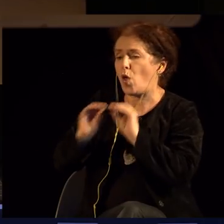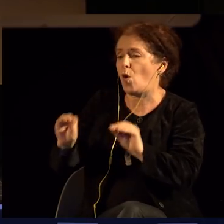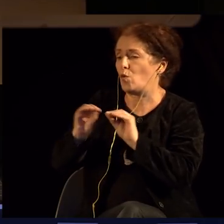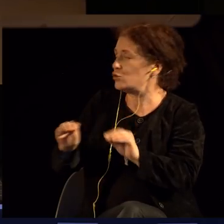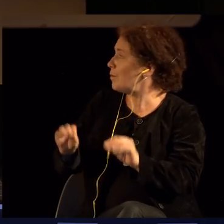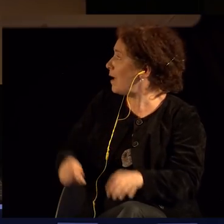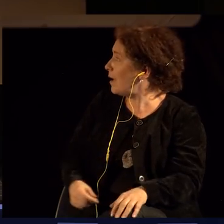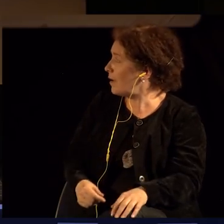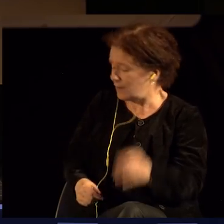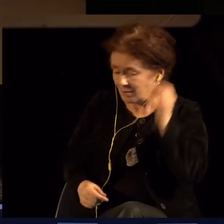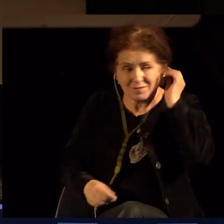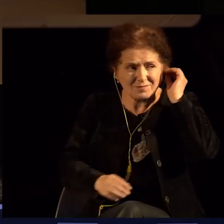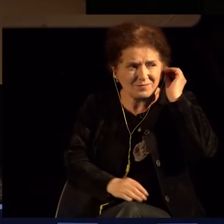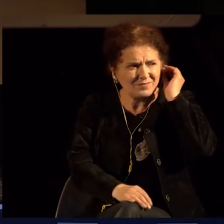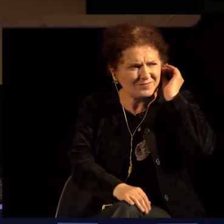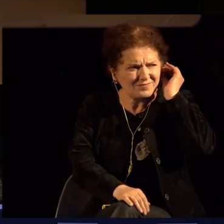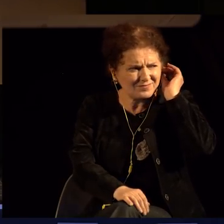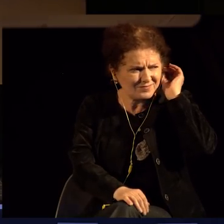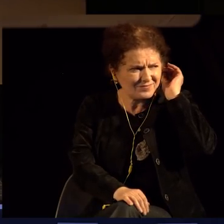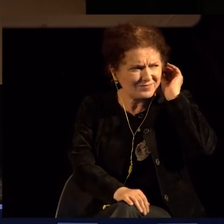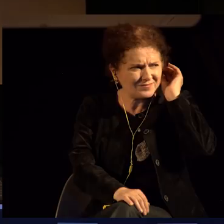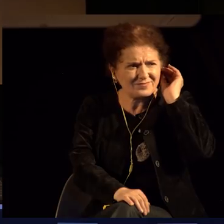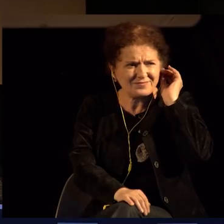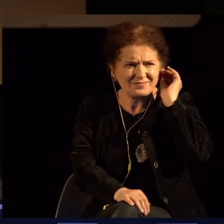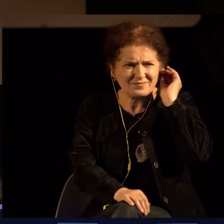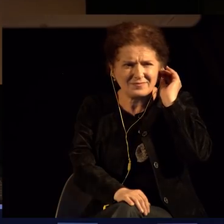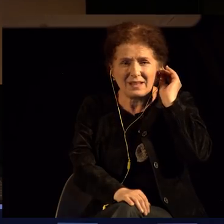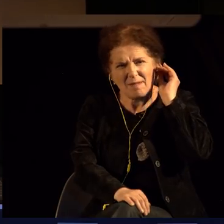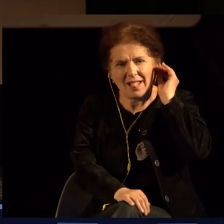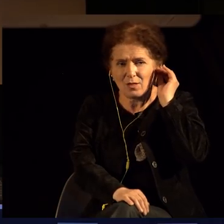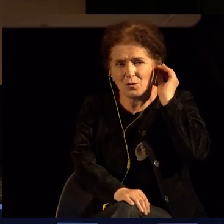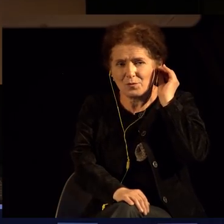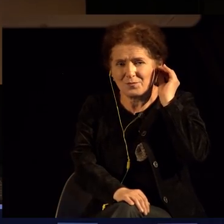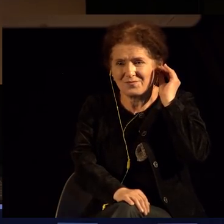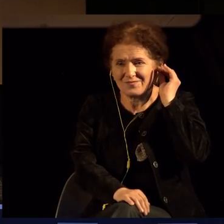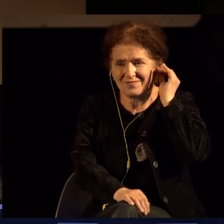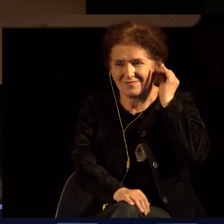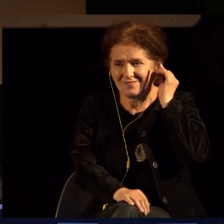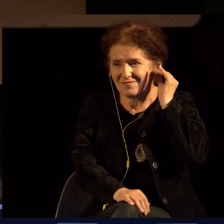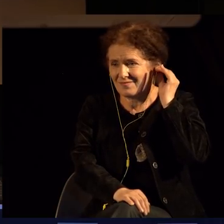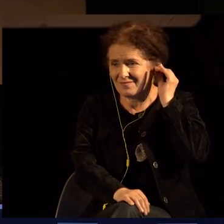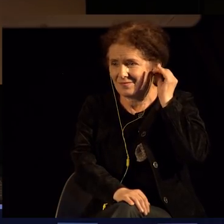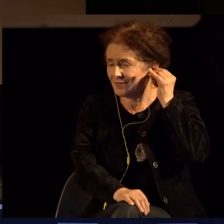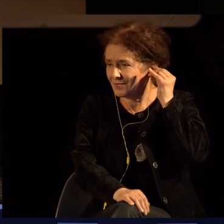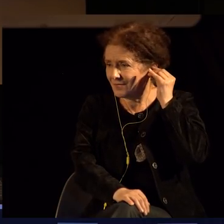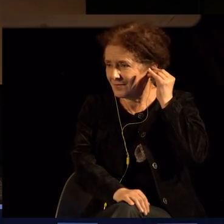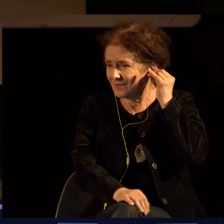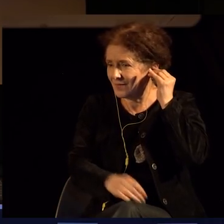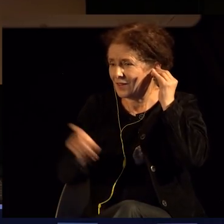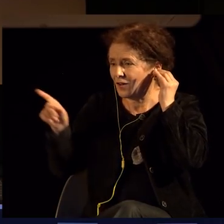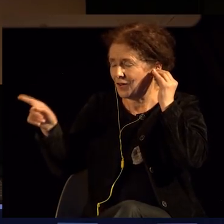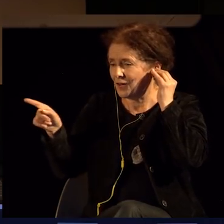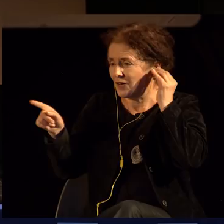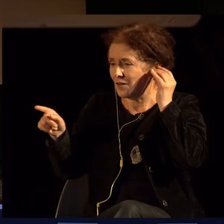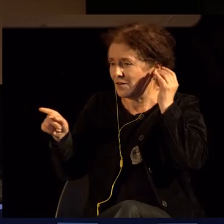And what this does is that it broadens the idea of what sex is, right? For the purpose of,